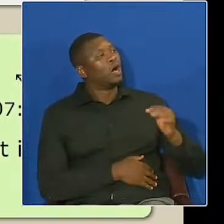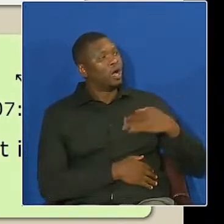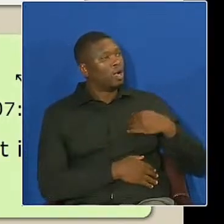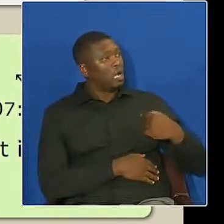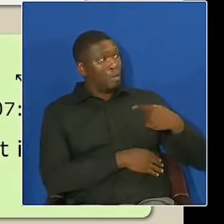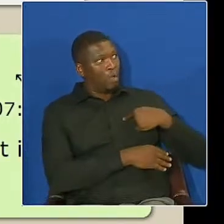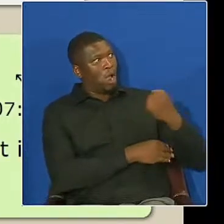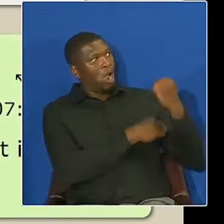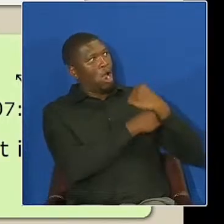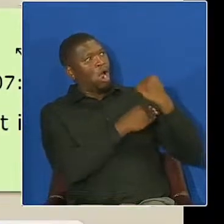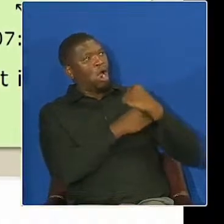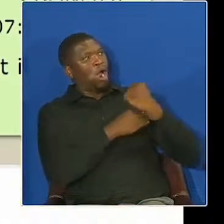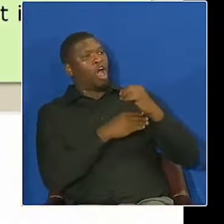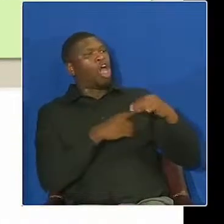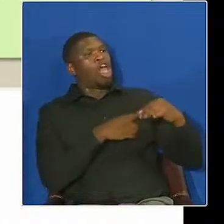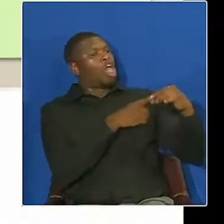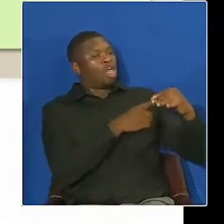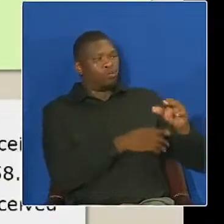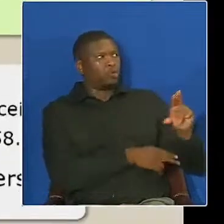a ride.